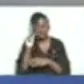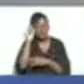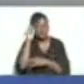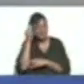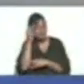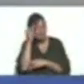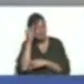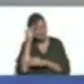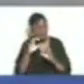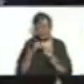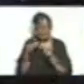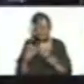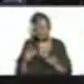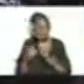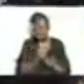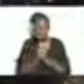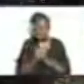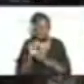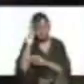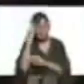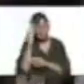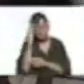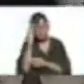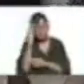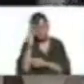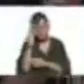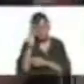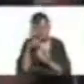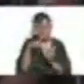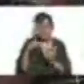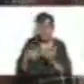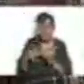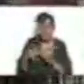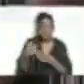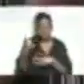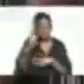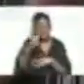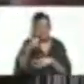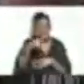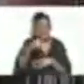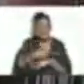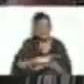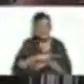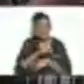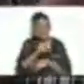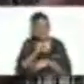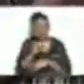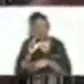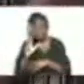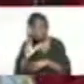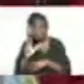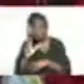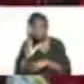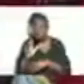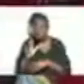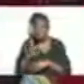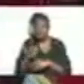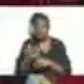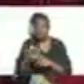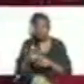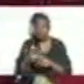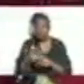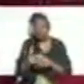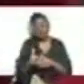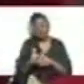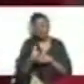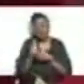reports. Junior Local Government Election Day 2023 was anything but a mock election. There were presiding